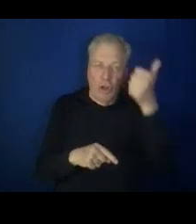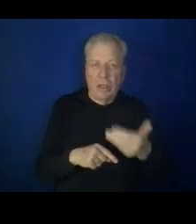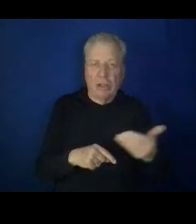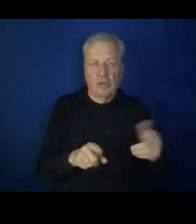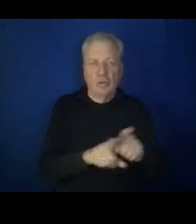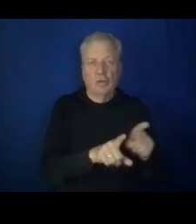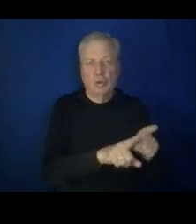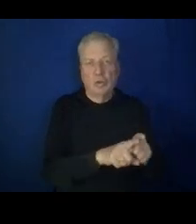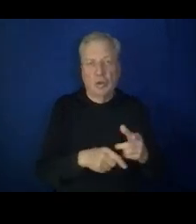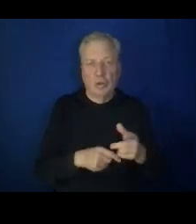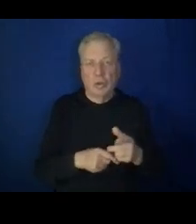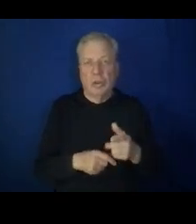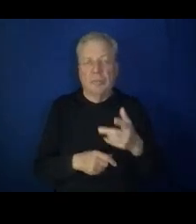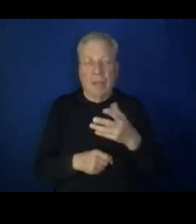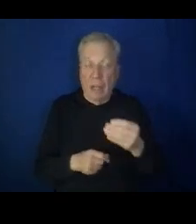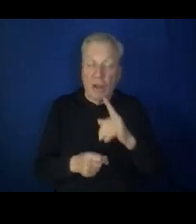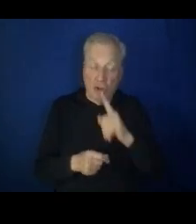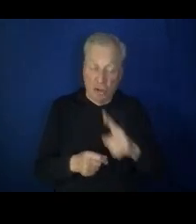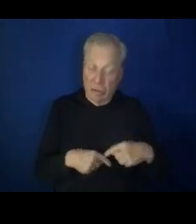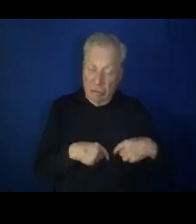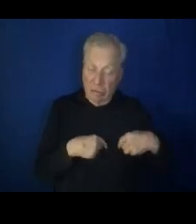And a lot's changed since